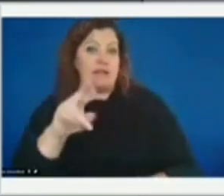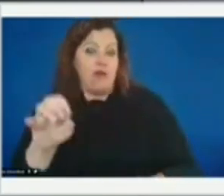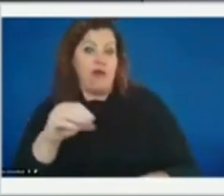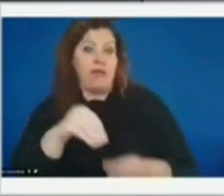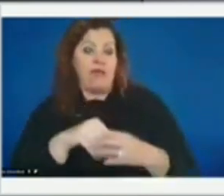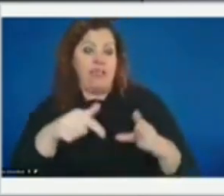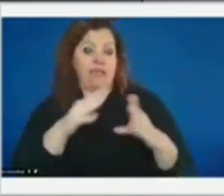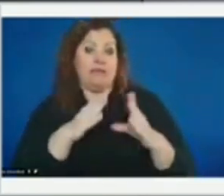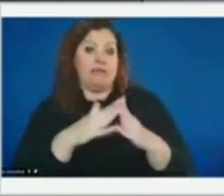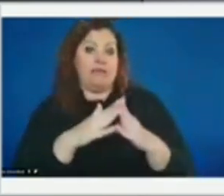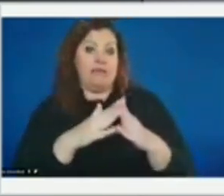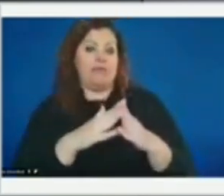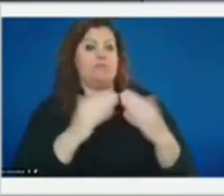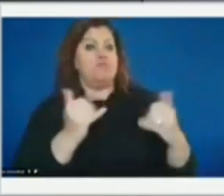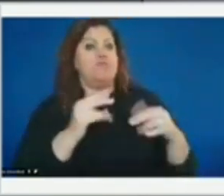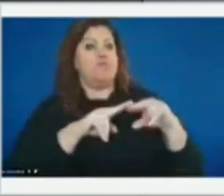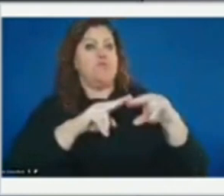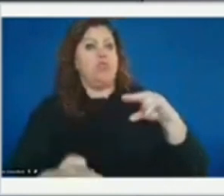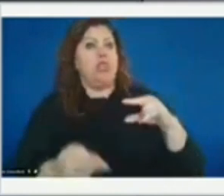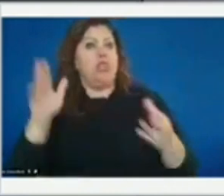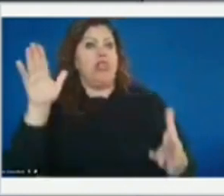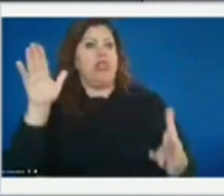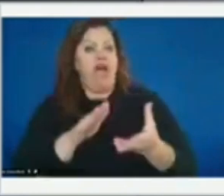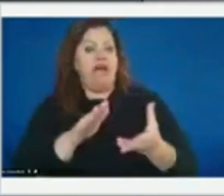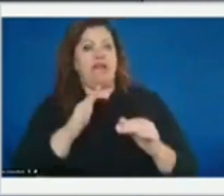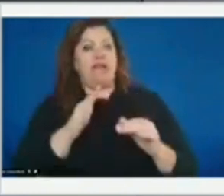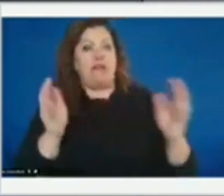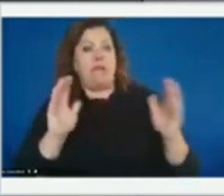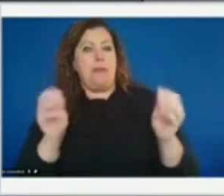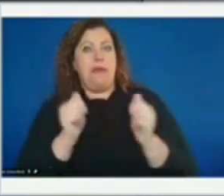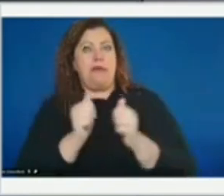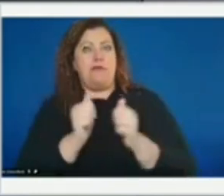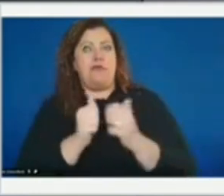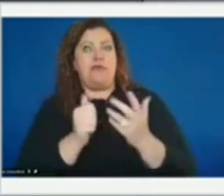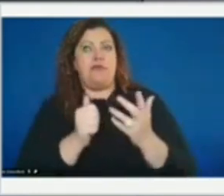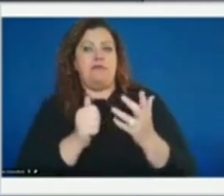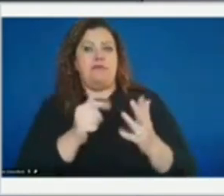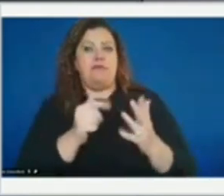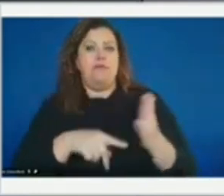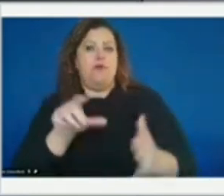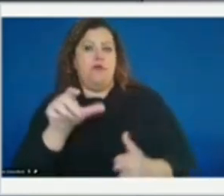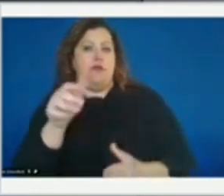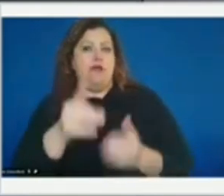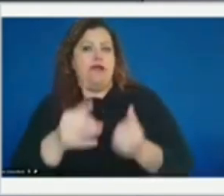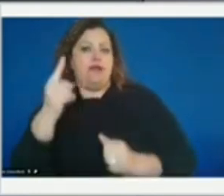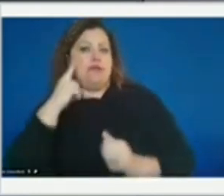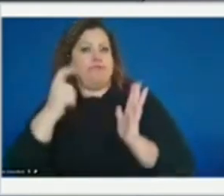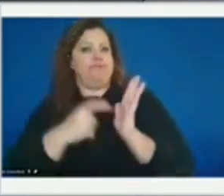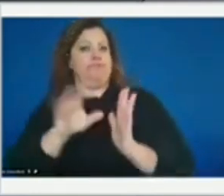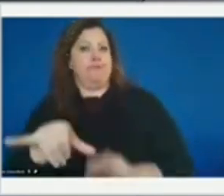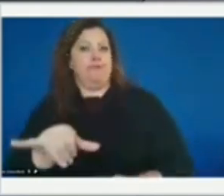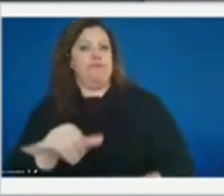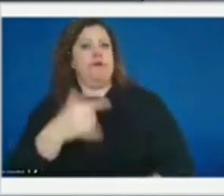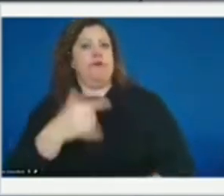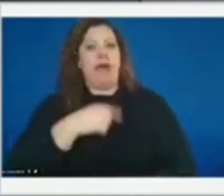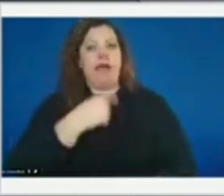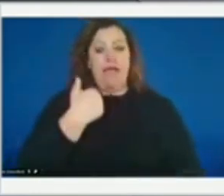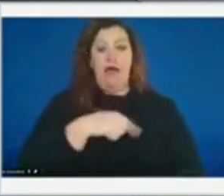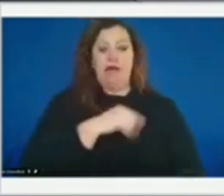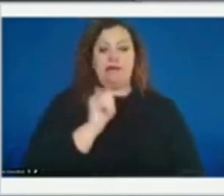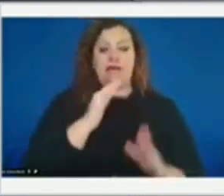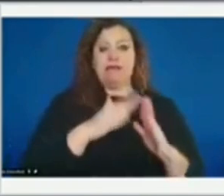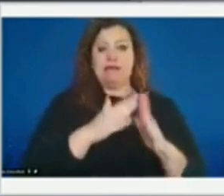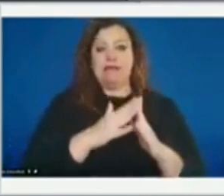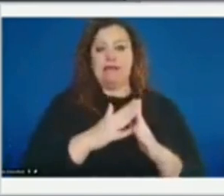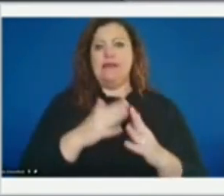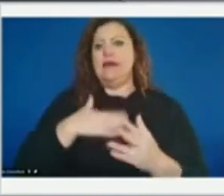are exponentially smaller than anyone really gives us credit for. And I say us, credit as a city. My follow-up to that,